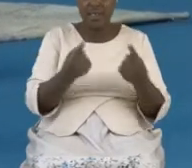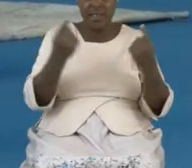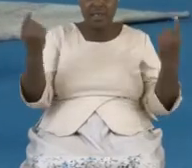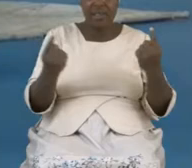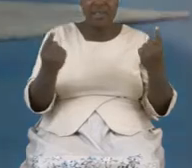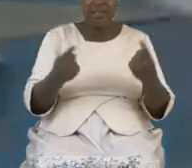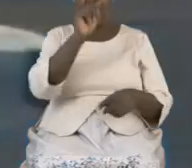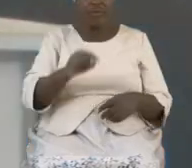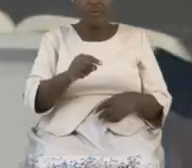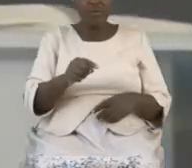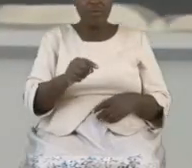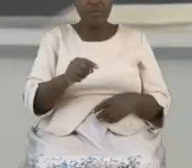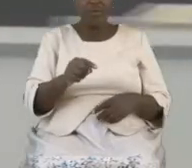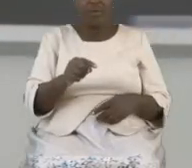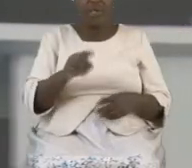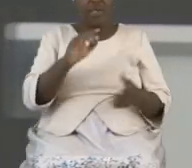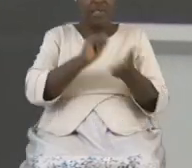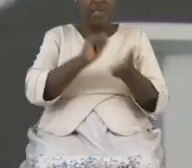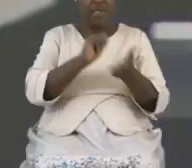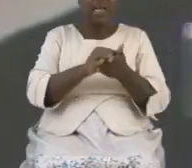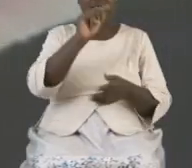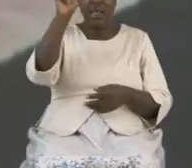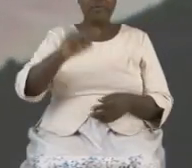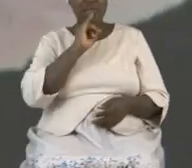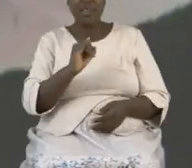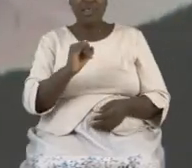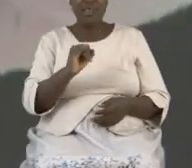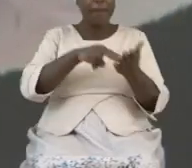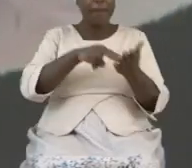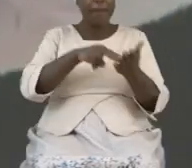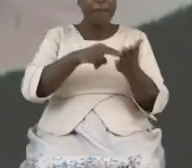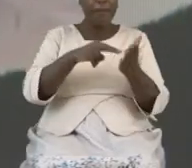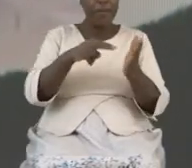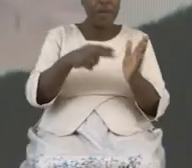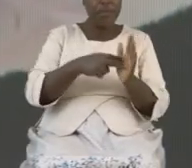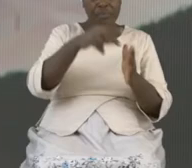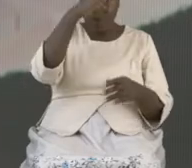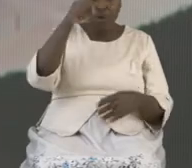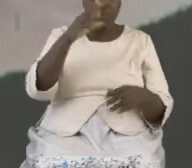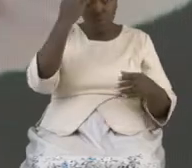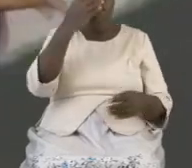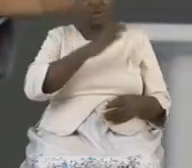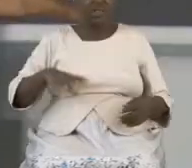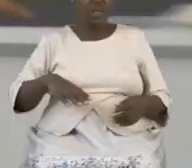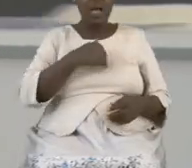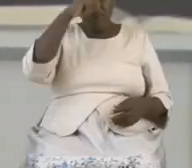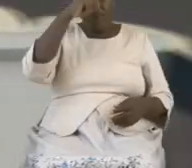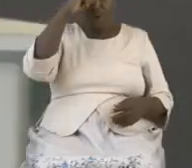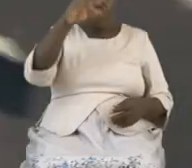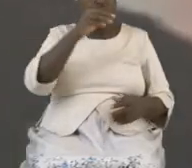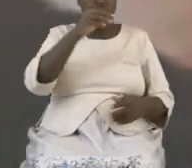is because you know Christ, because you love Christ, and because you